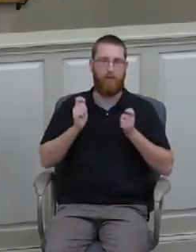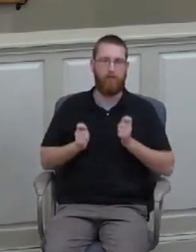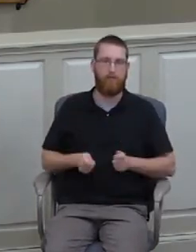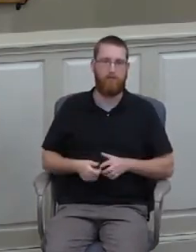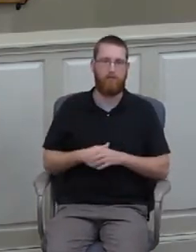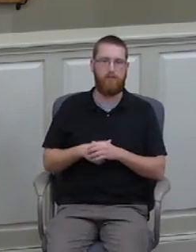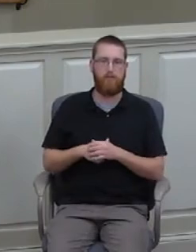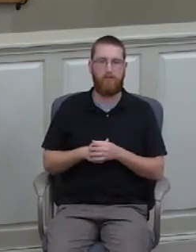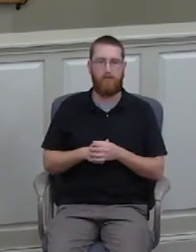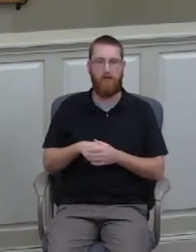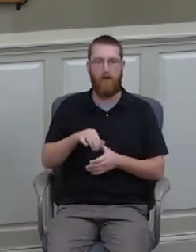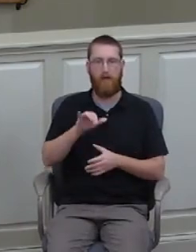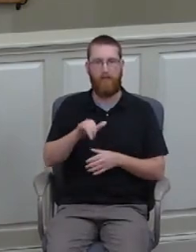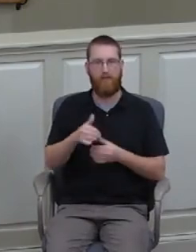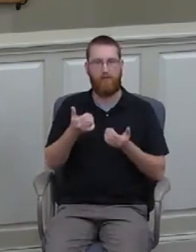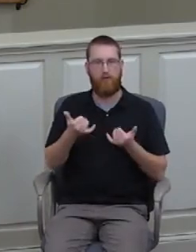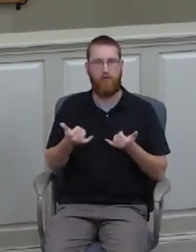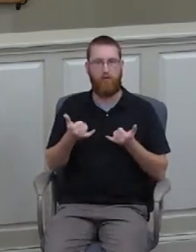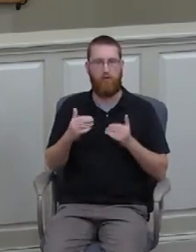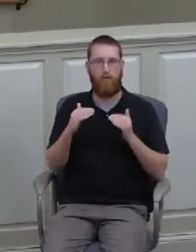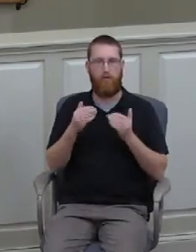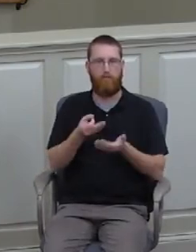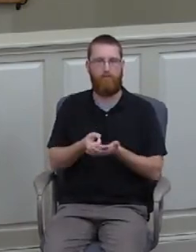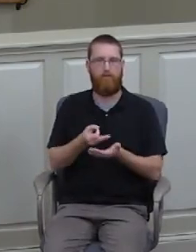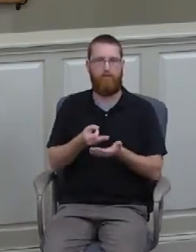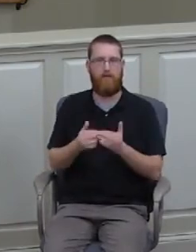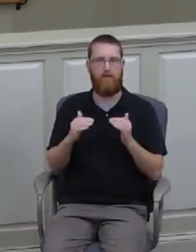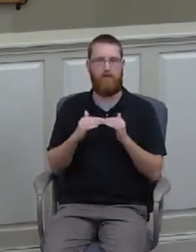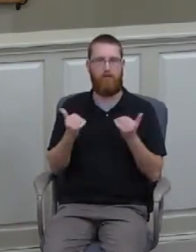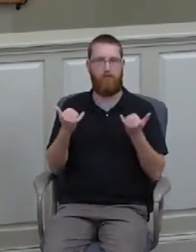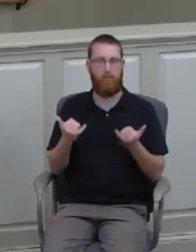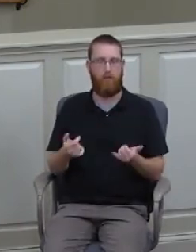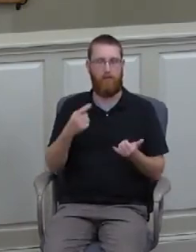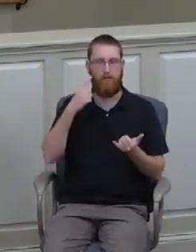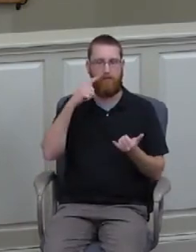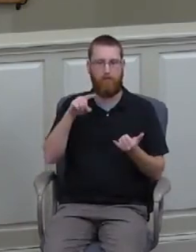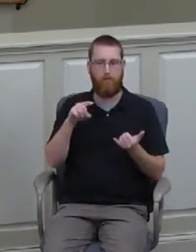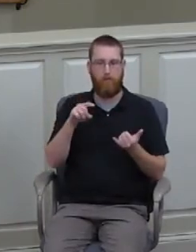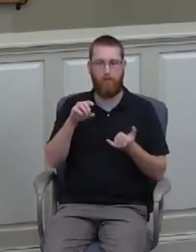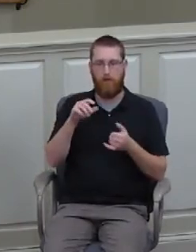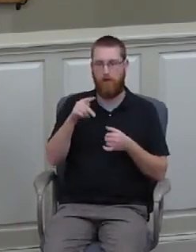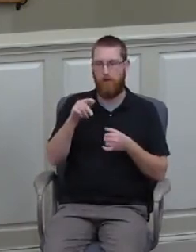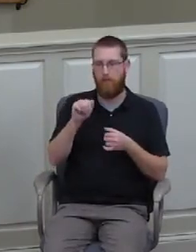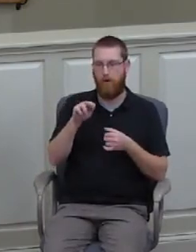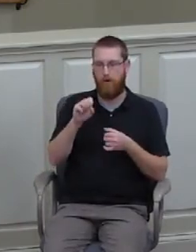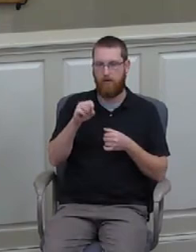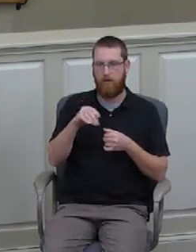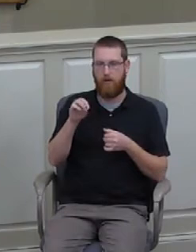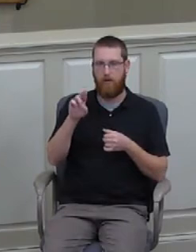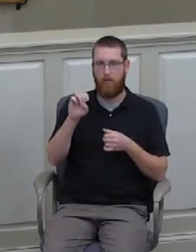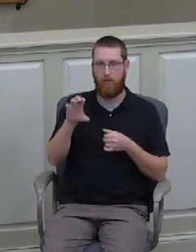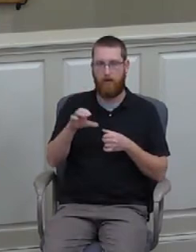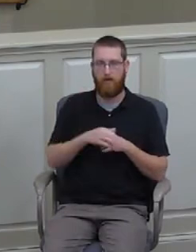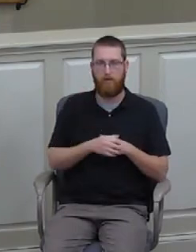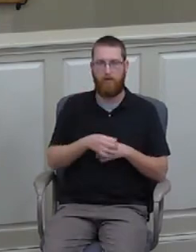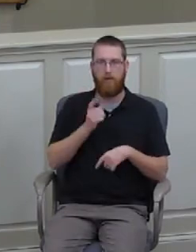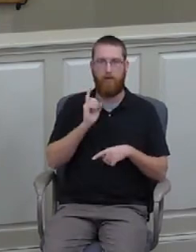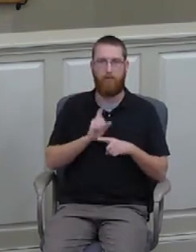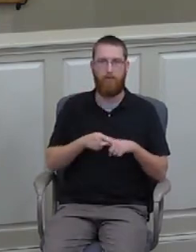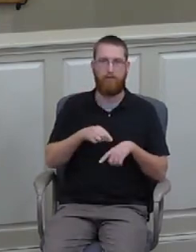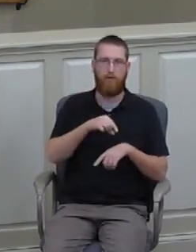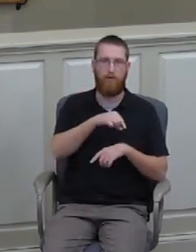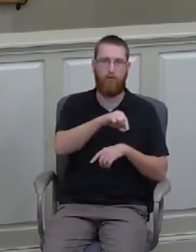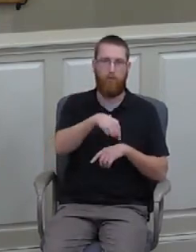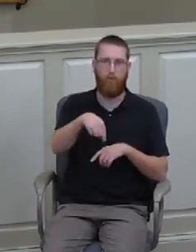funding that the court has for Parks and Recreation at this time. It also provides for quarterly payments of that